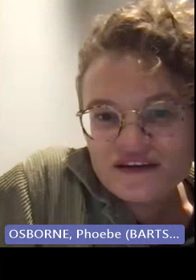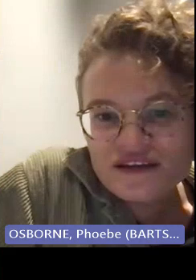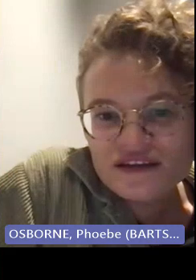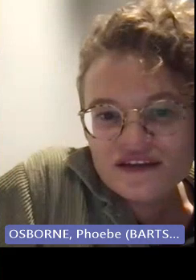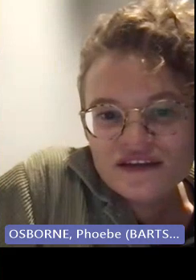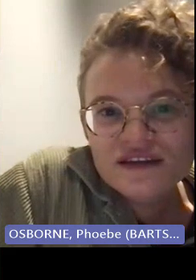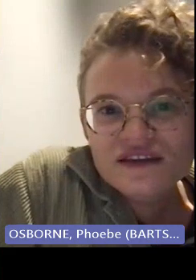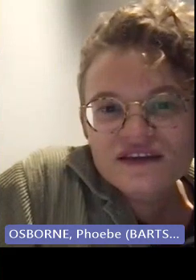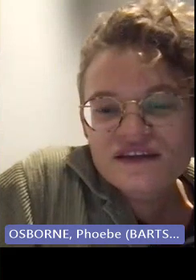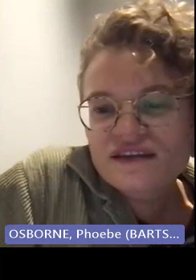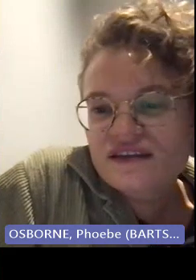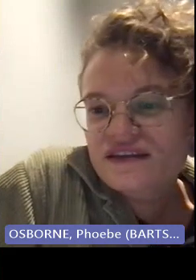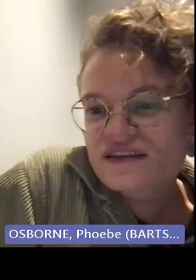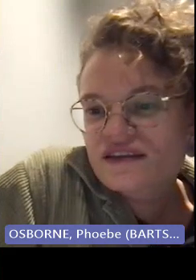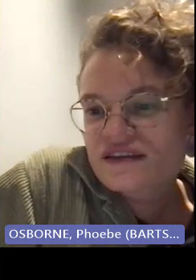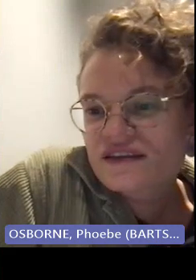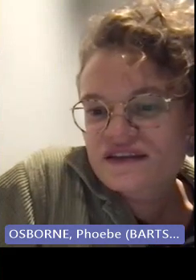here you go.